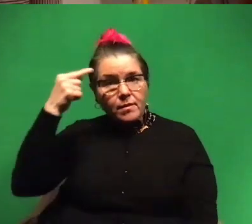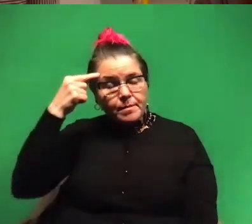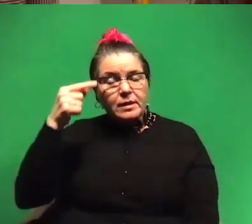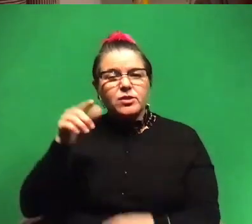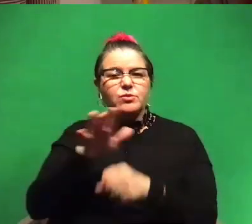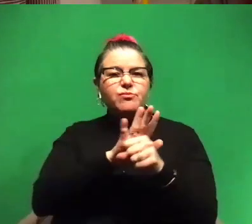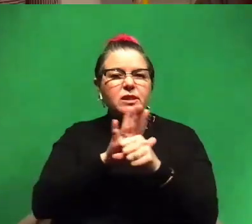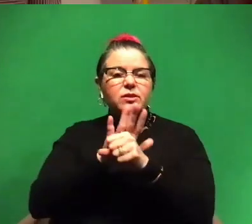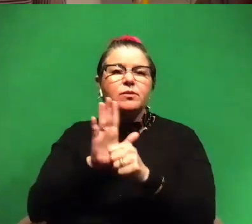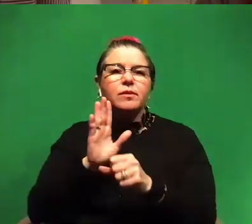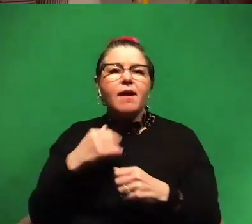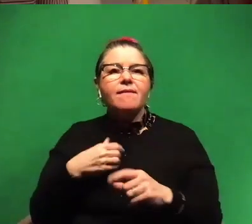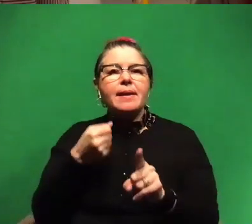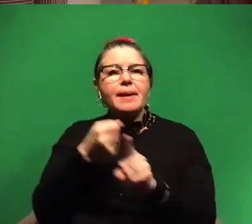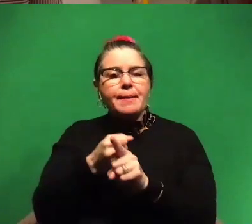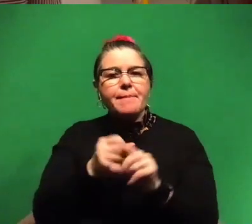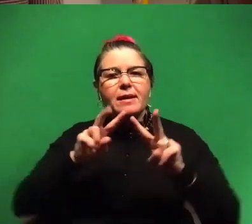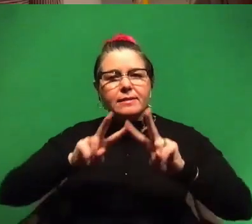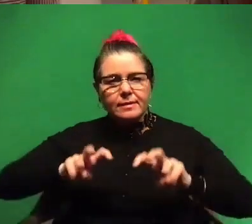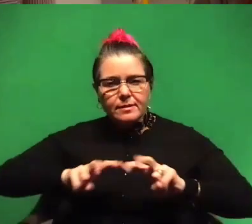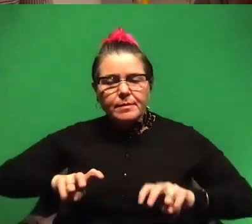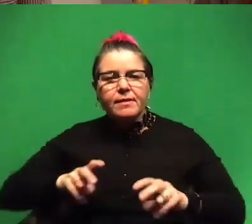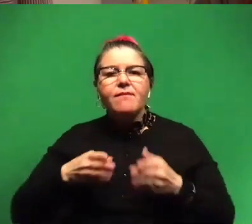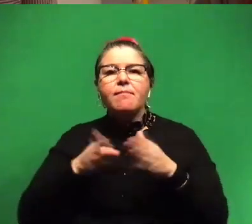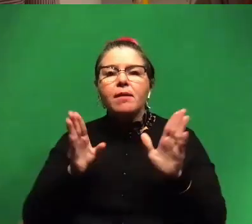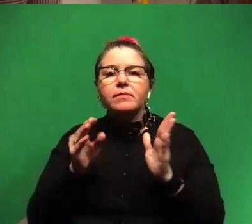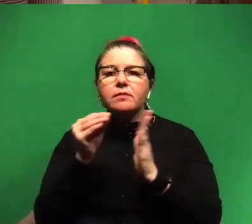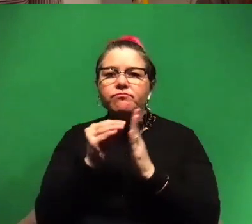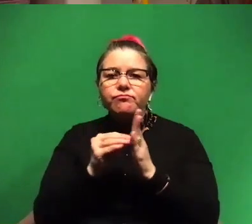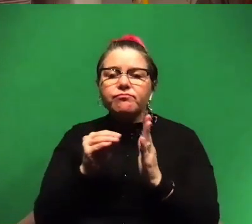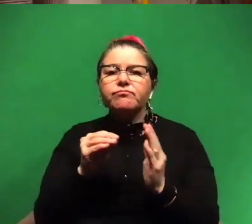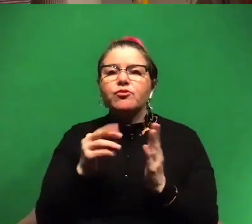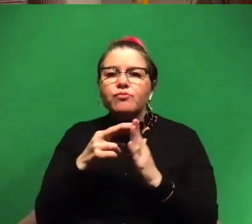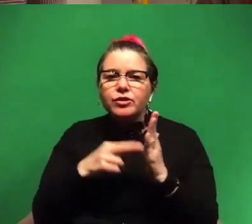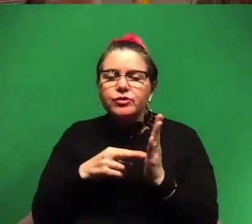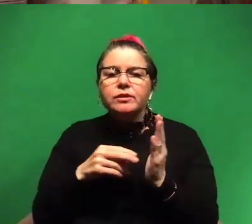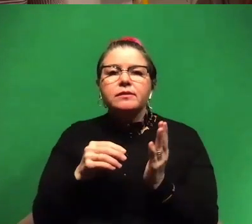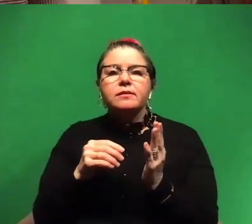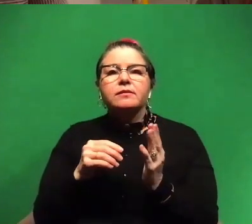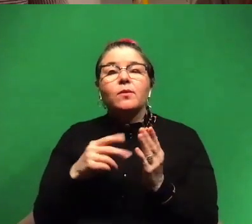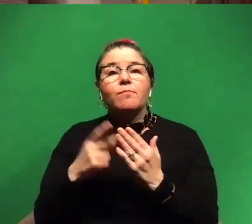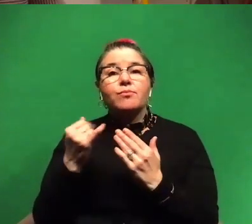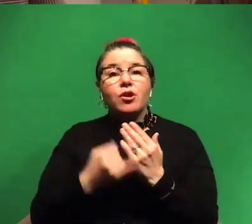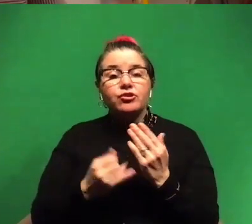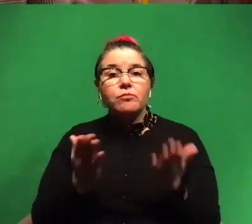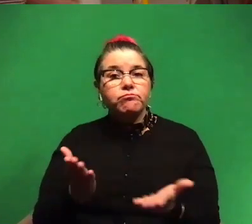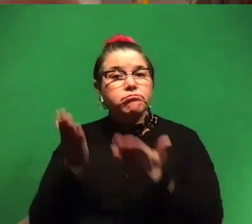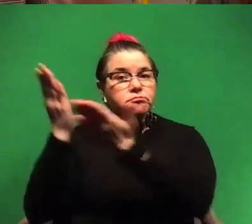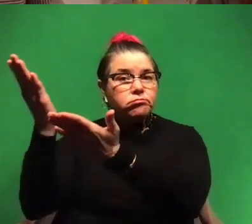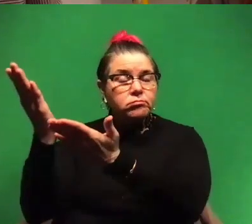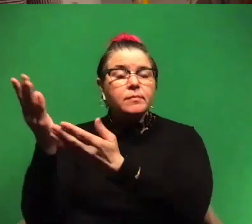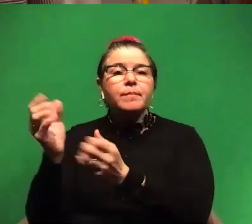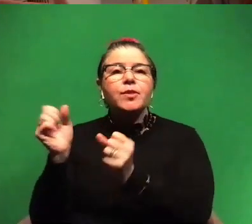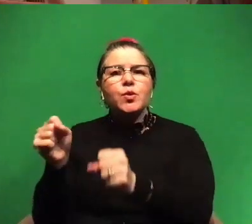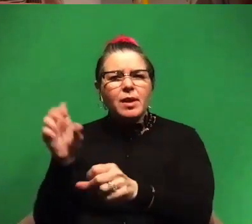will have what's called impact assessments, and they'll have public registries. So when these projects are being proposed, you can